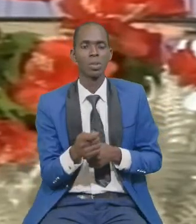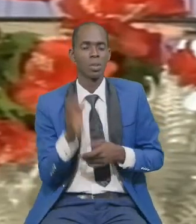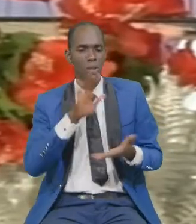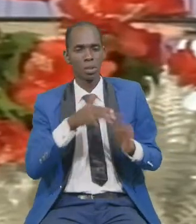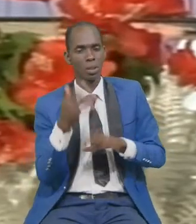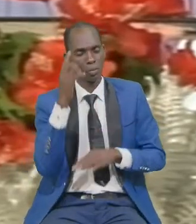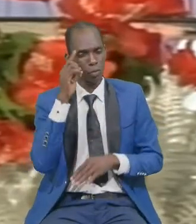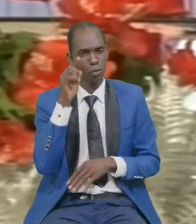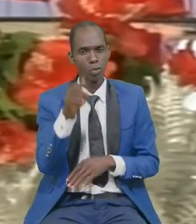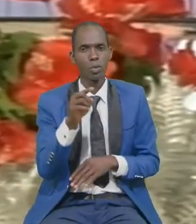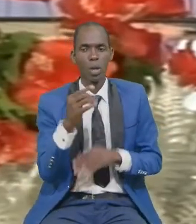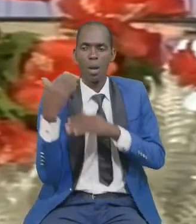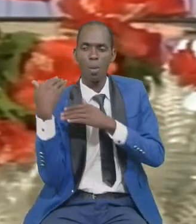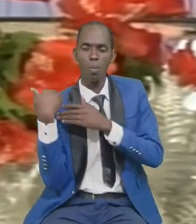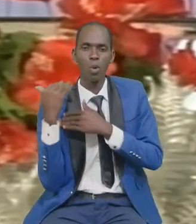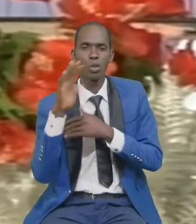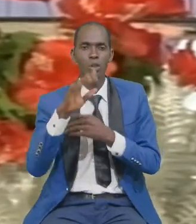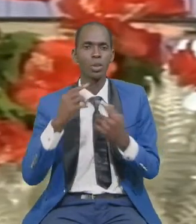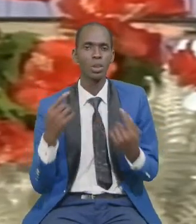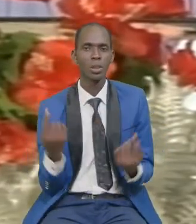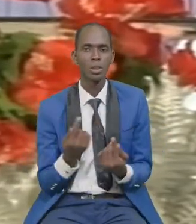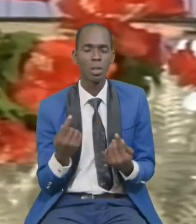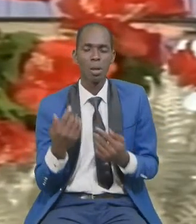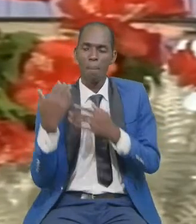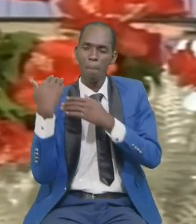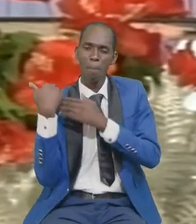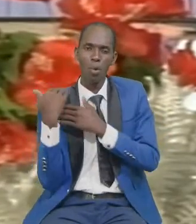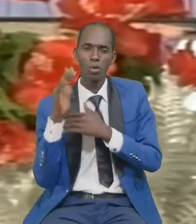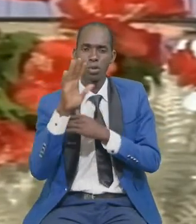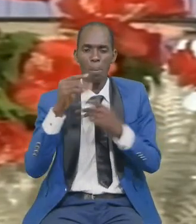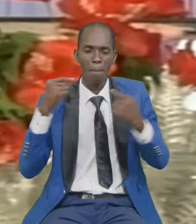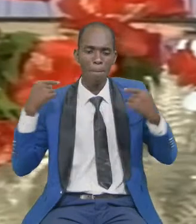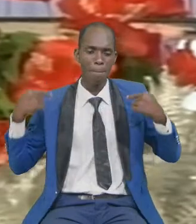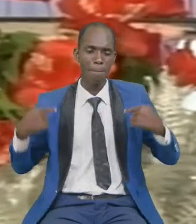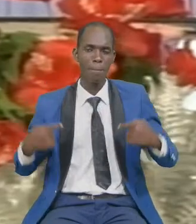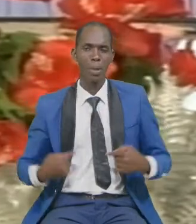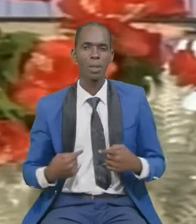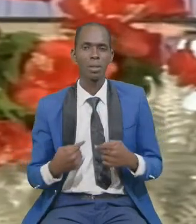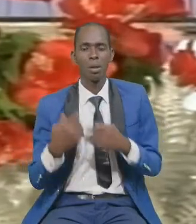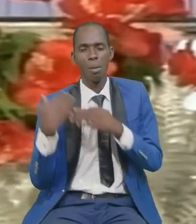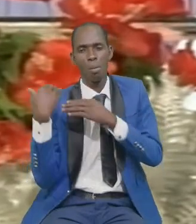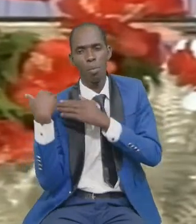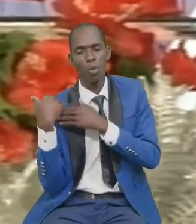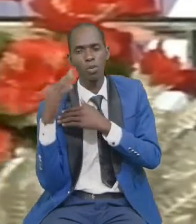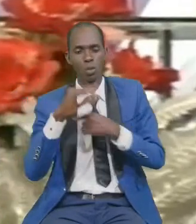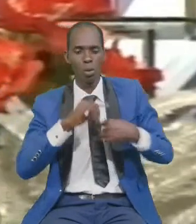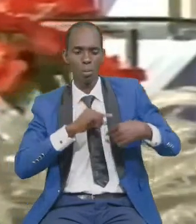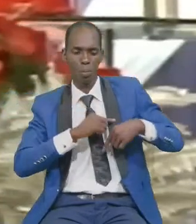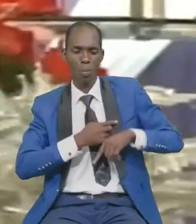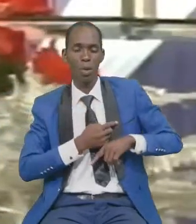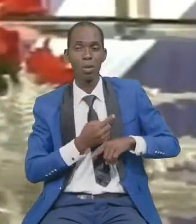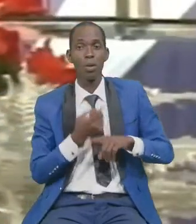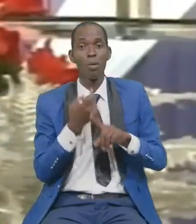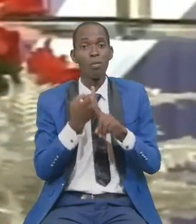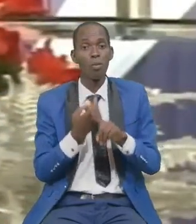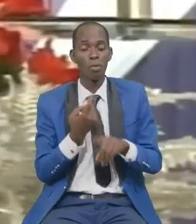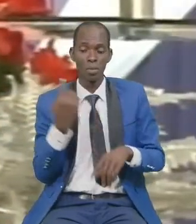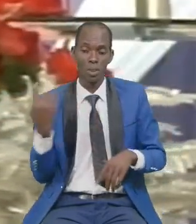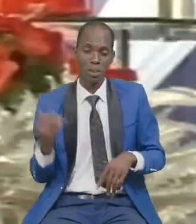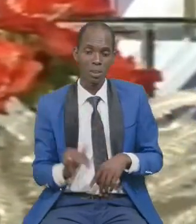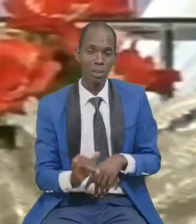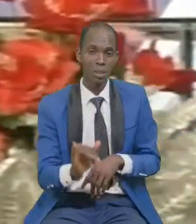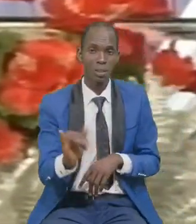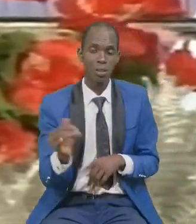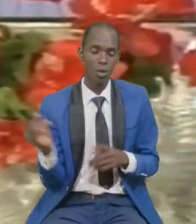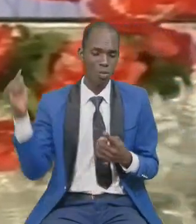bore your sin. And he bore your pain. And he bore your agony. From eternity